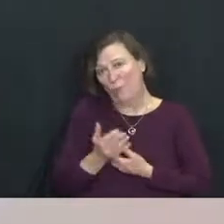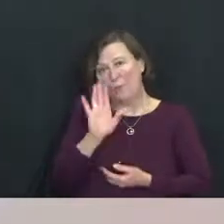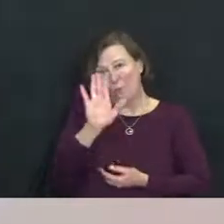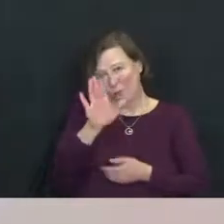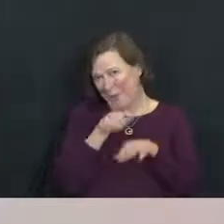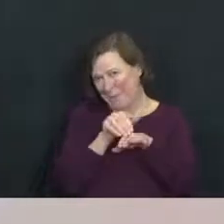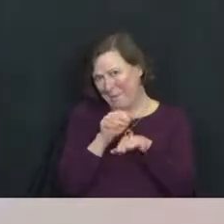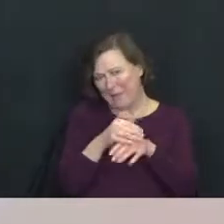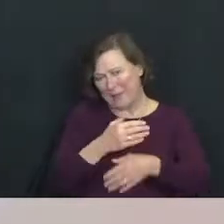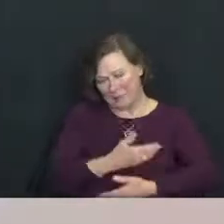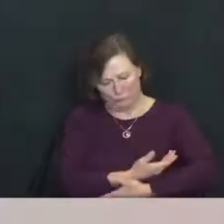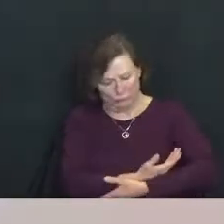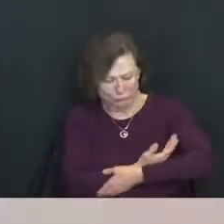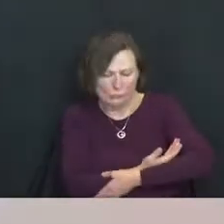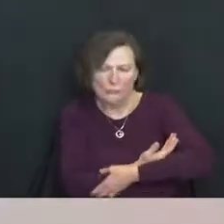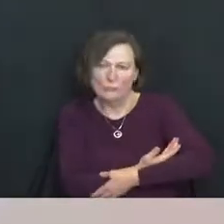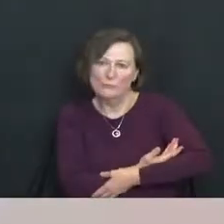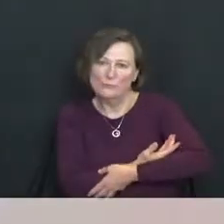cradle